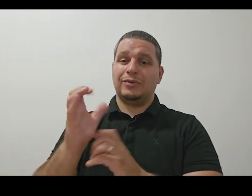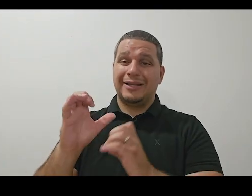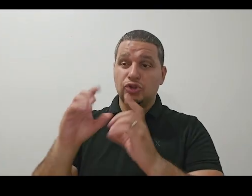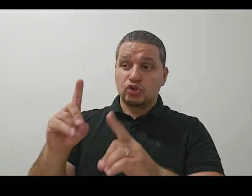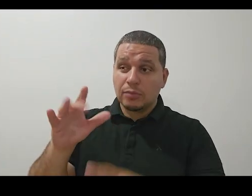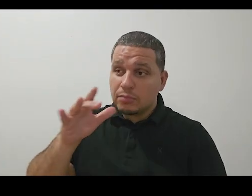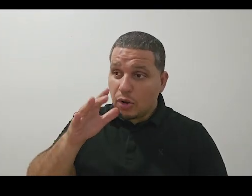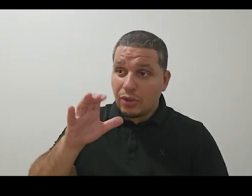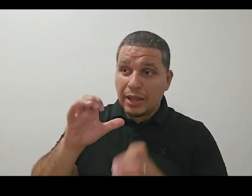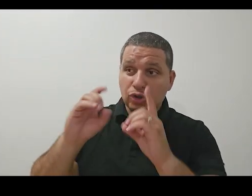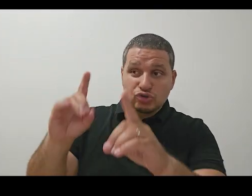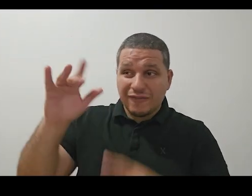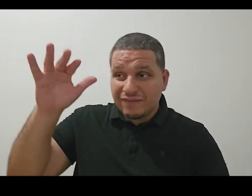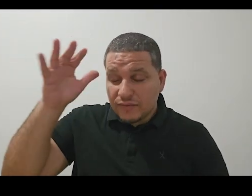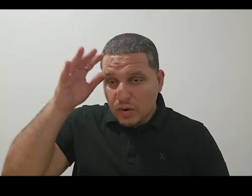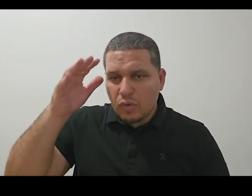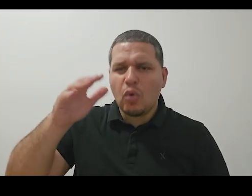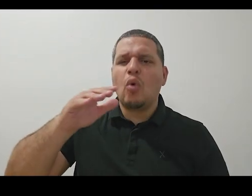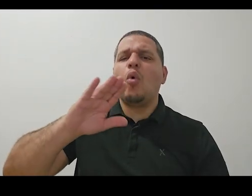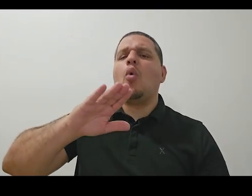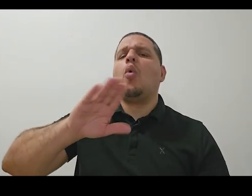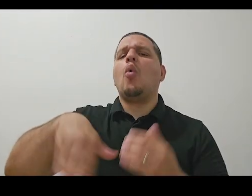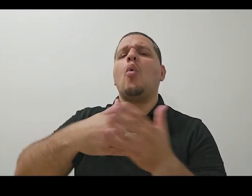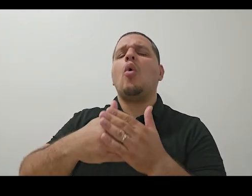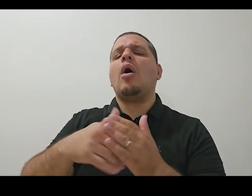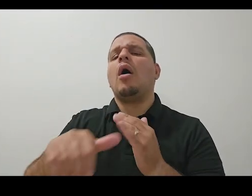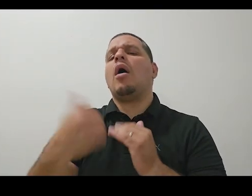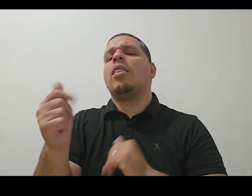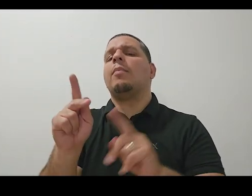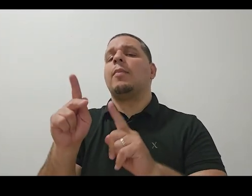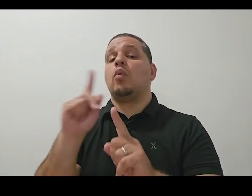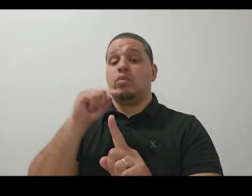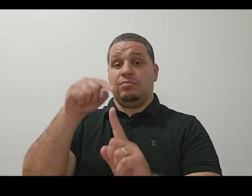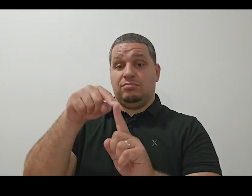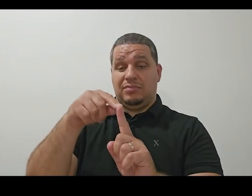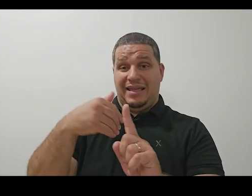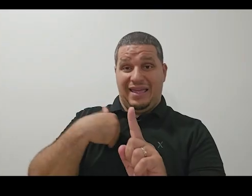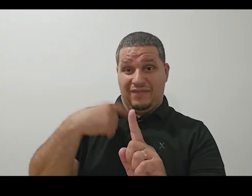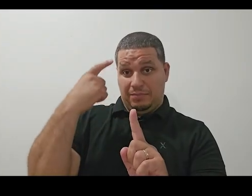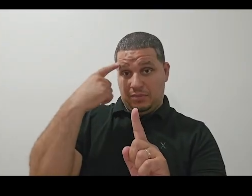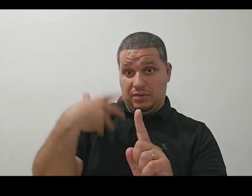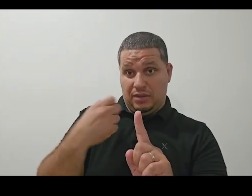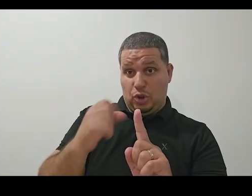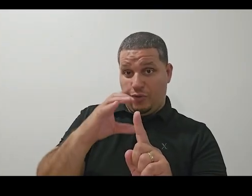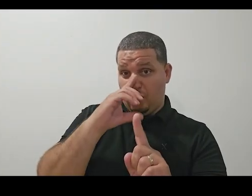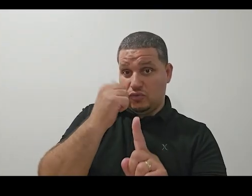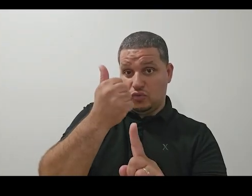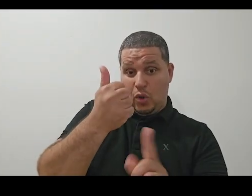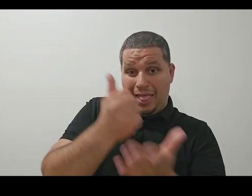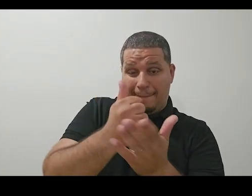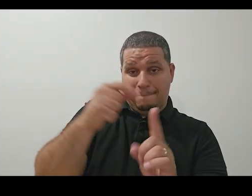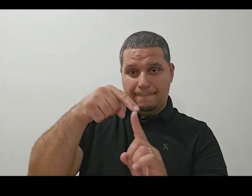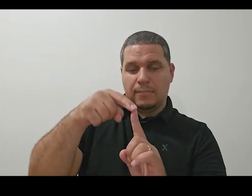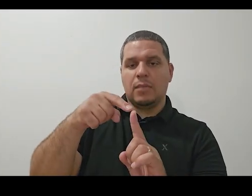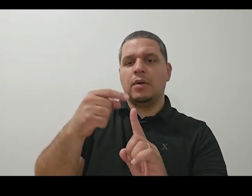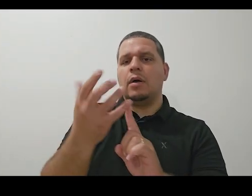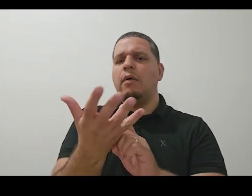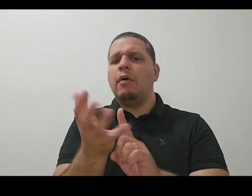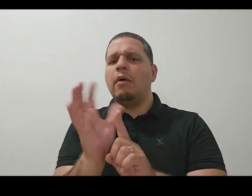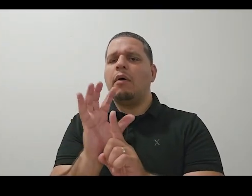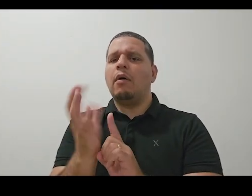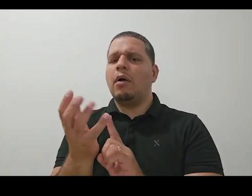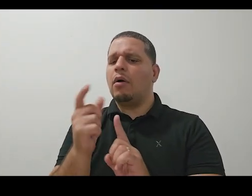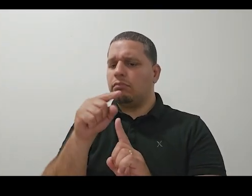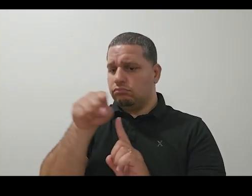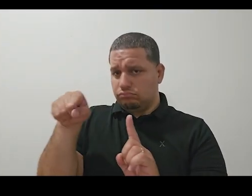culture, the mother, the father, all the other individuals that are going to be around the person who's seeking support,